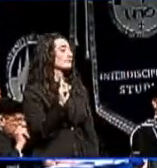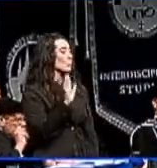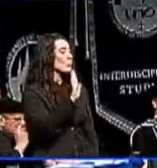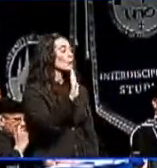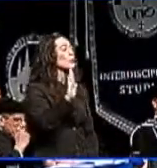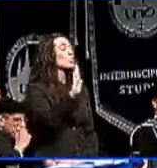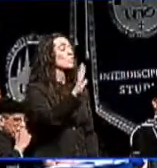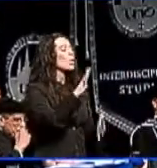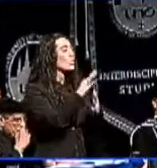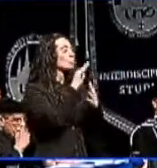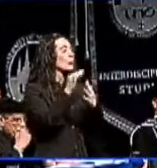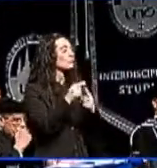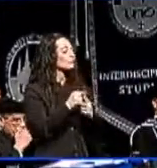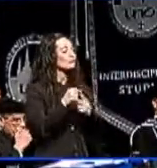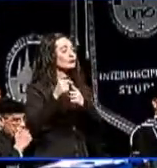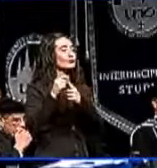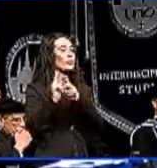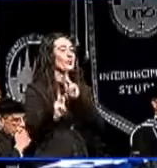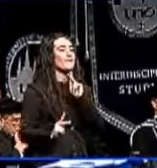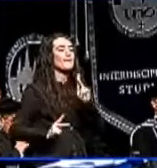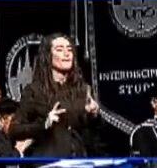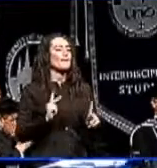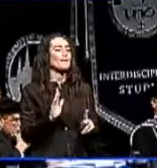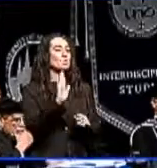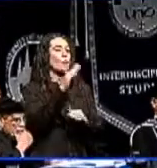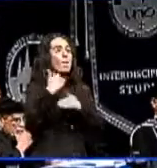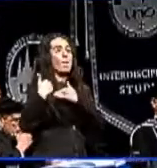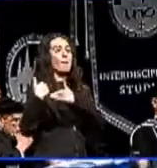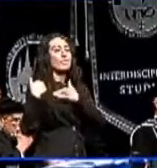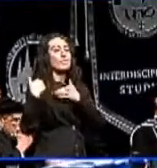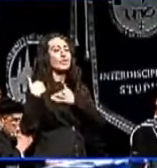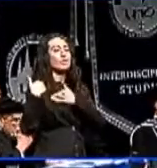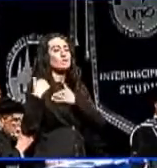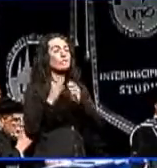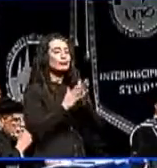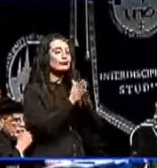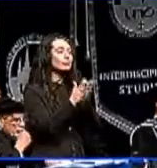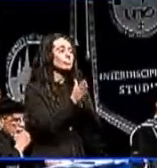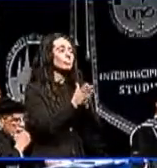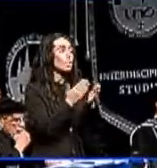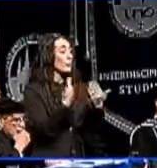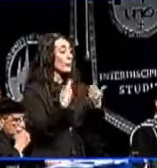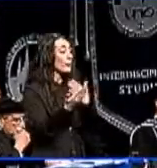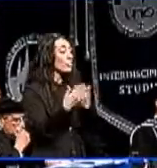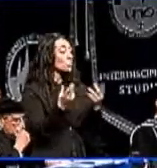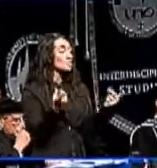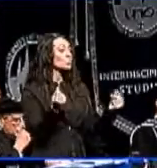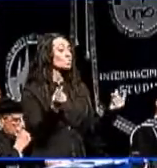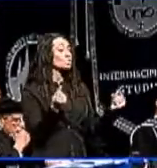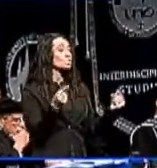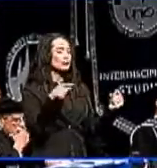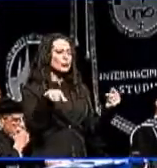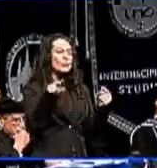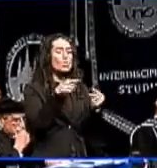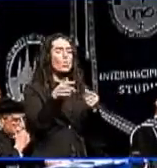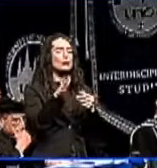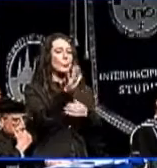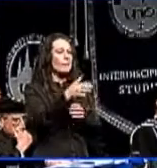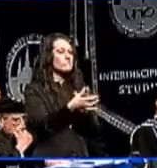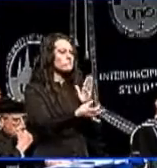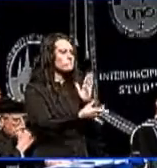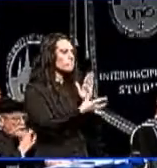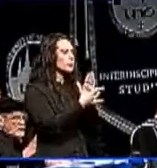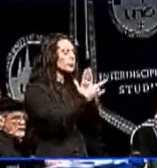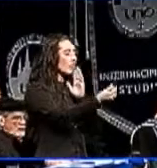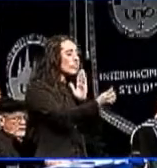chosen ones, and their obligations to earn a living as they wish to do and share their talents for the common good